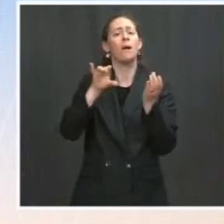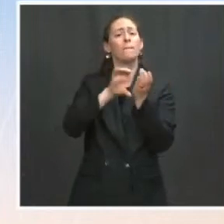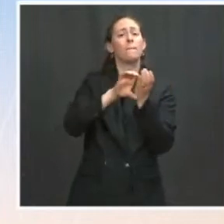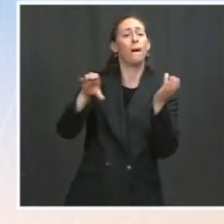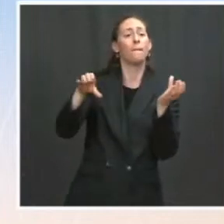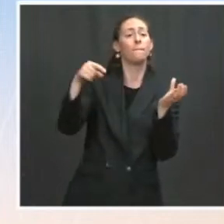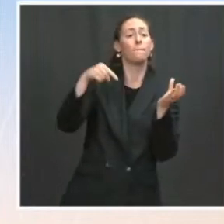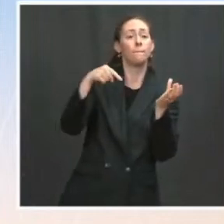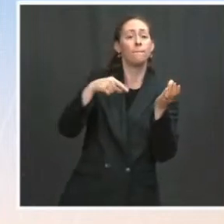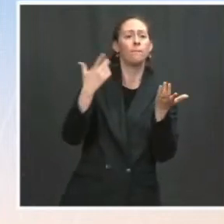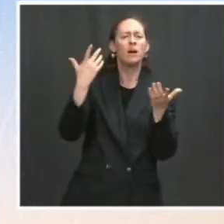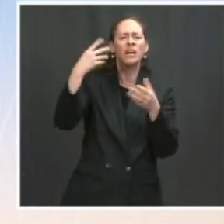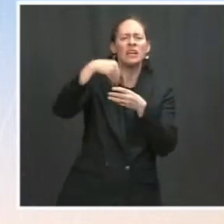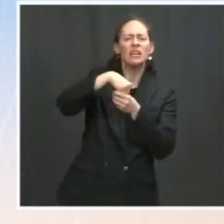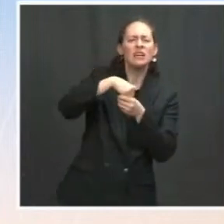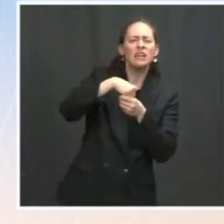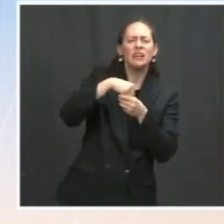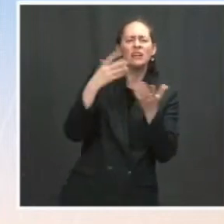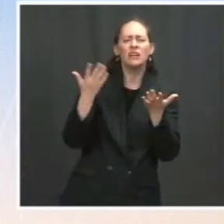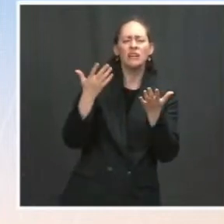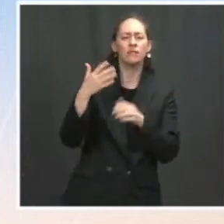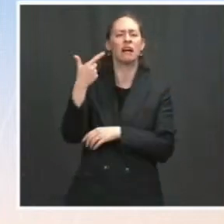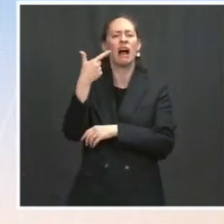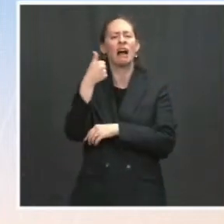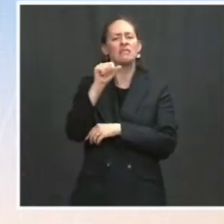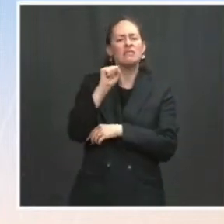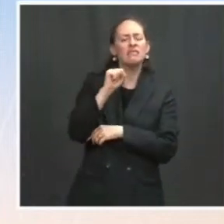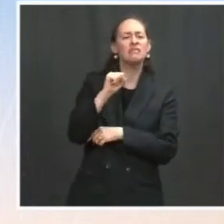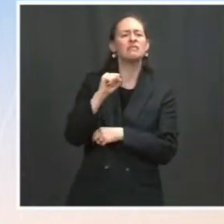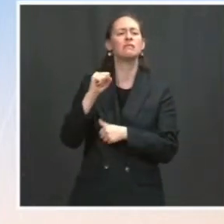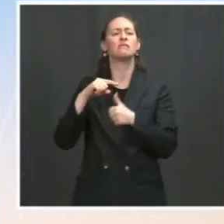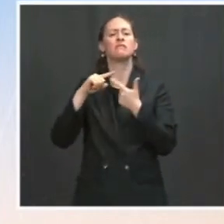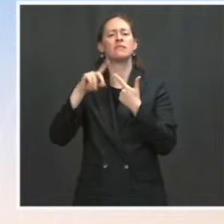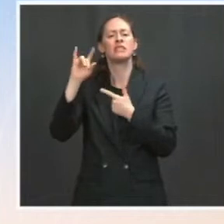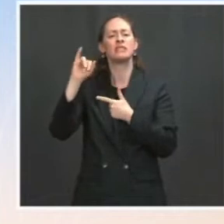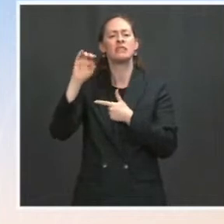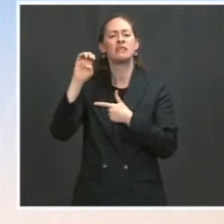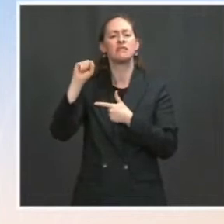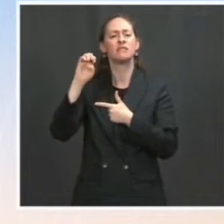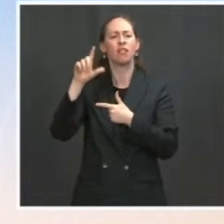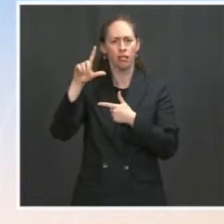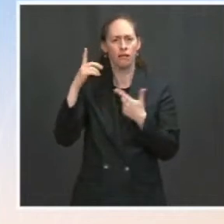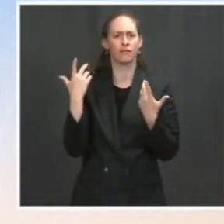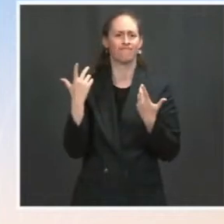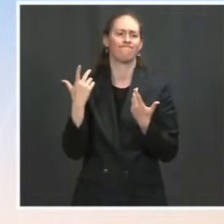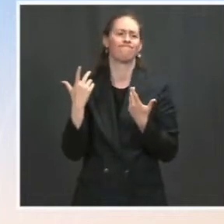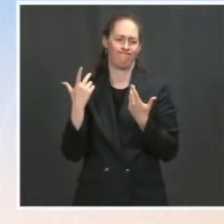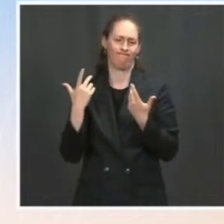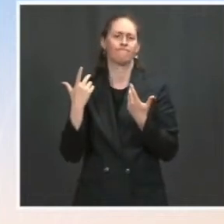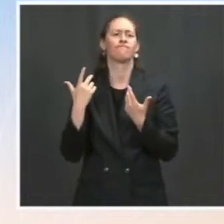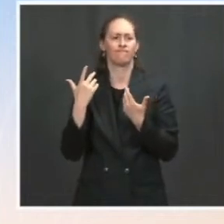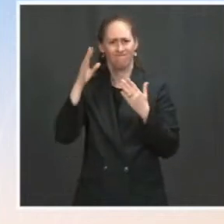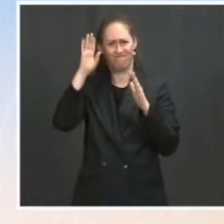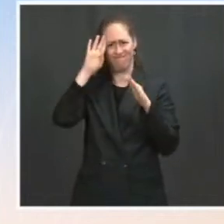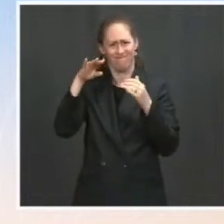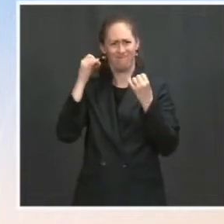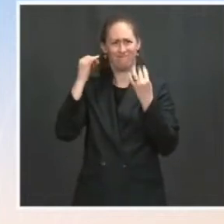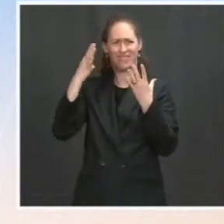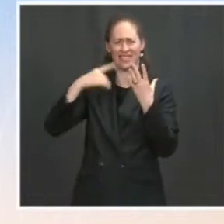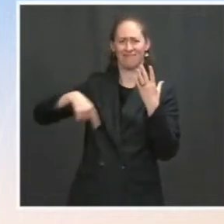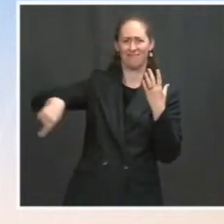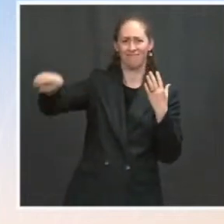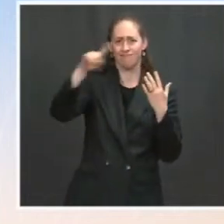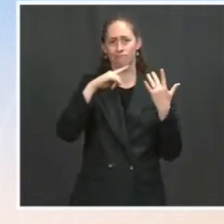the pipeline, and to identify federal options for alleviating supply shortfalls should they develop.